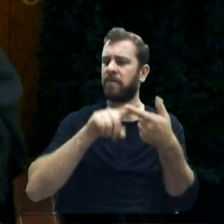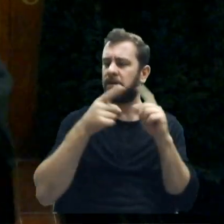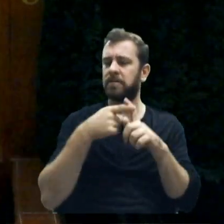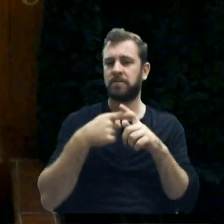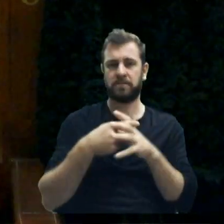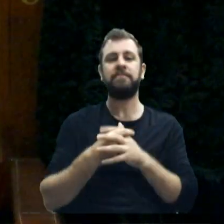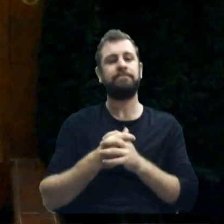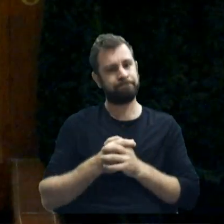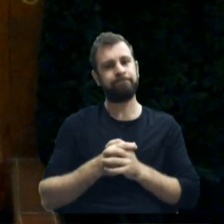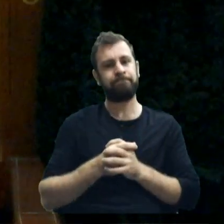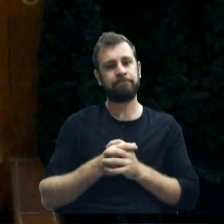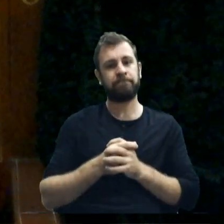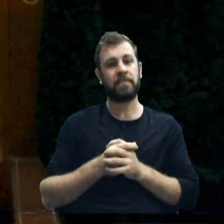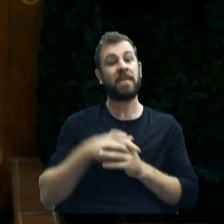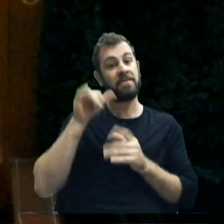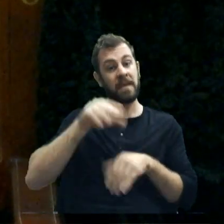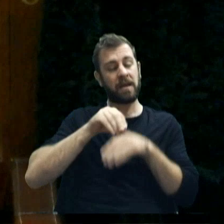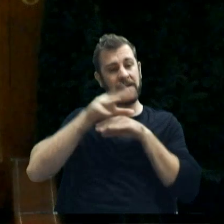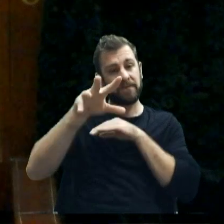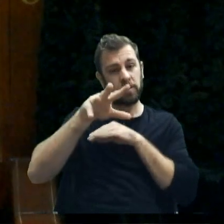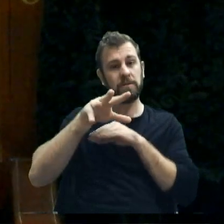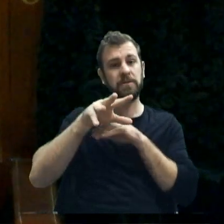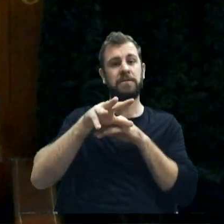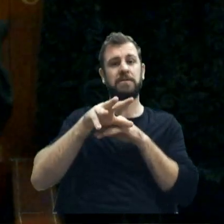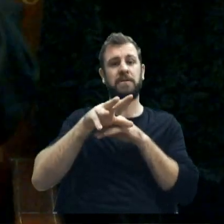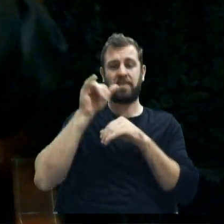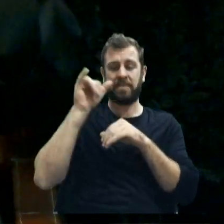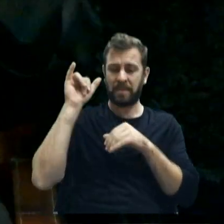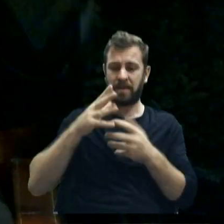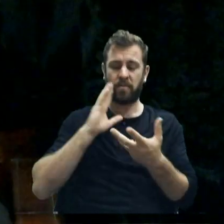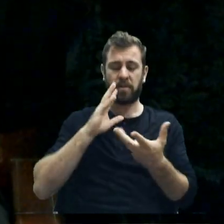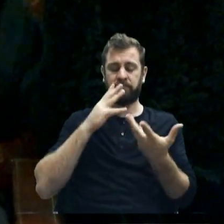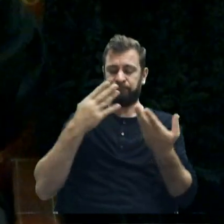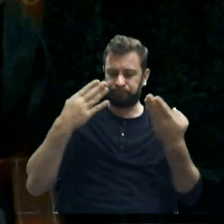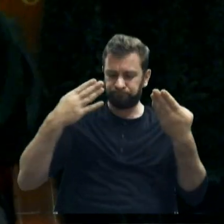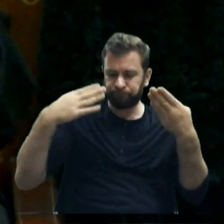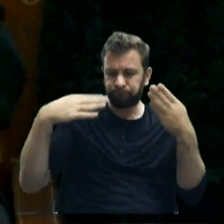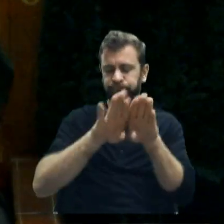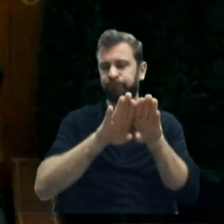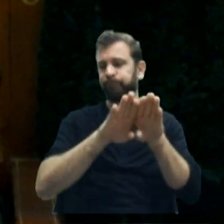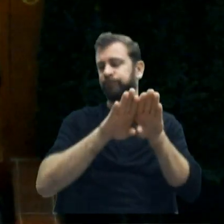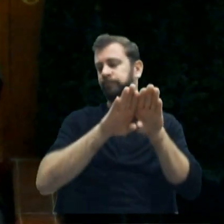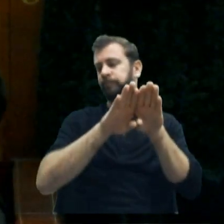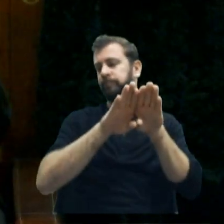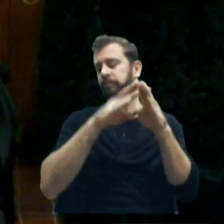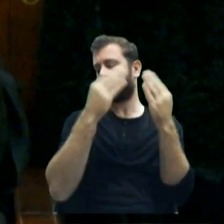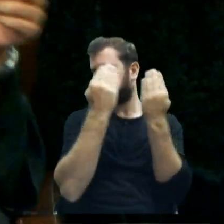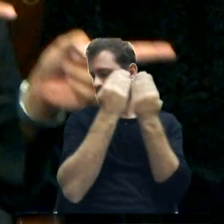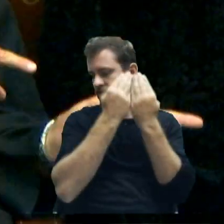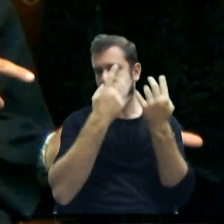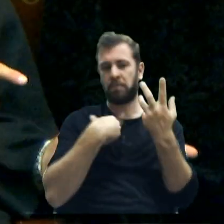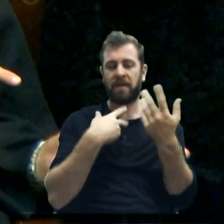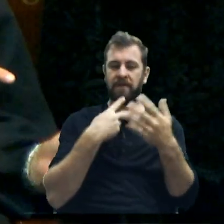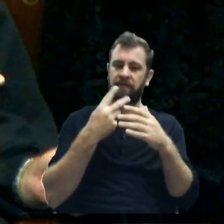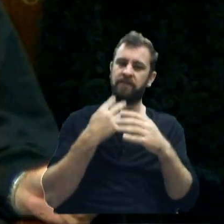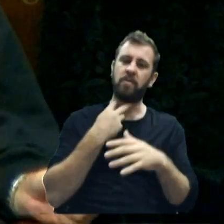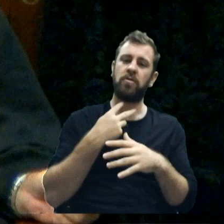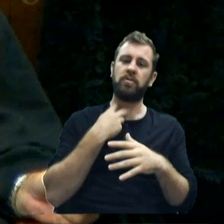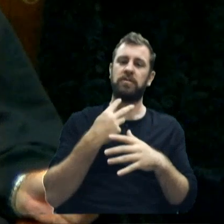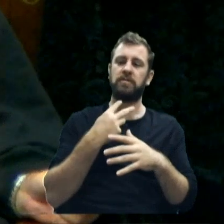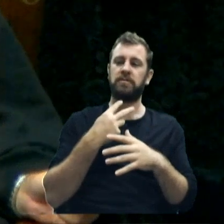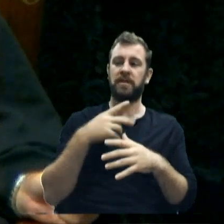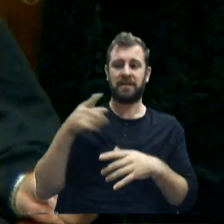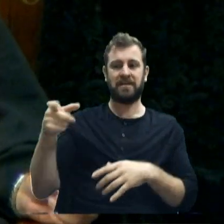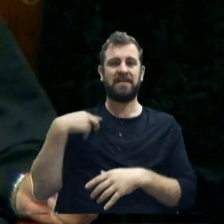Because it is that influence that shuts off every other voice, even your own as parents, and turns on that voice of those